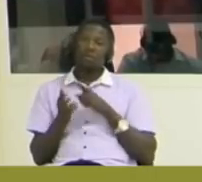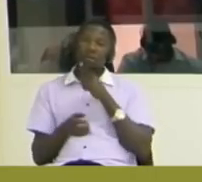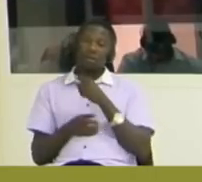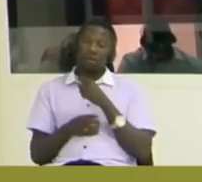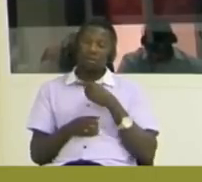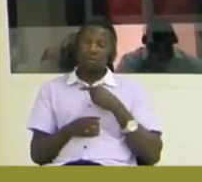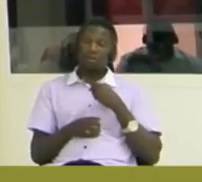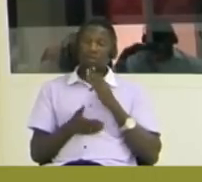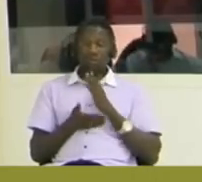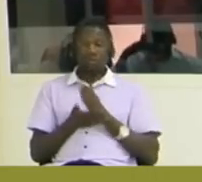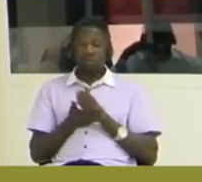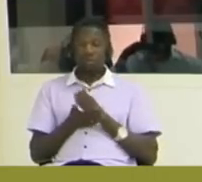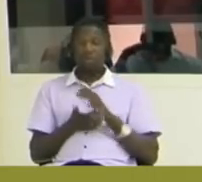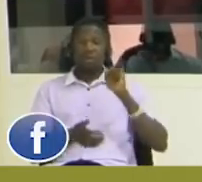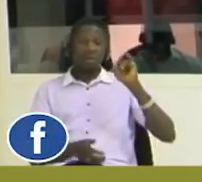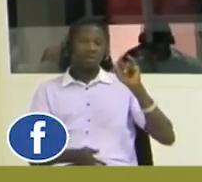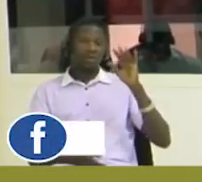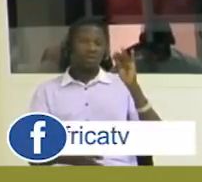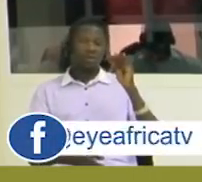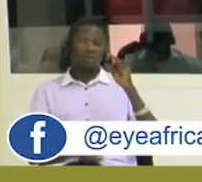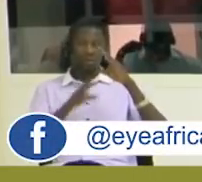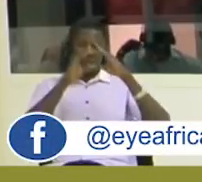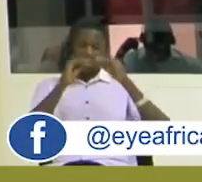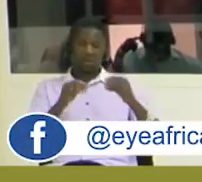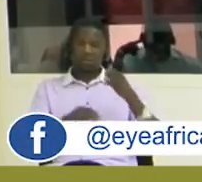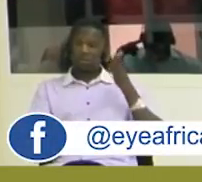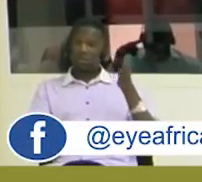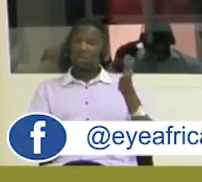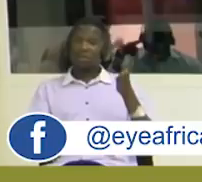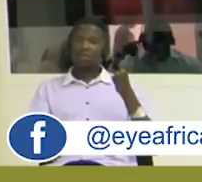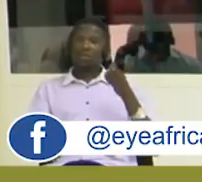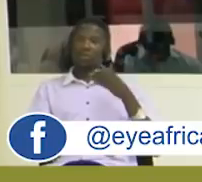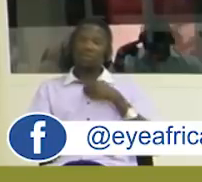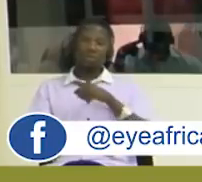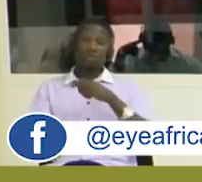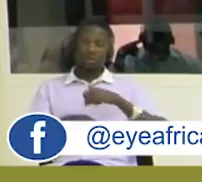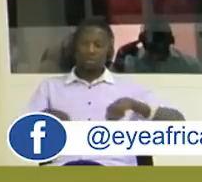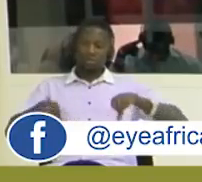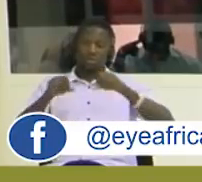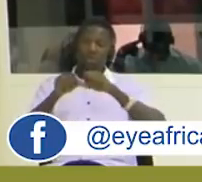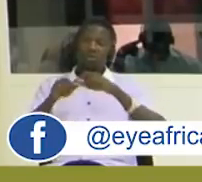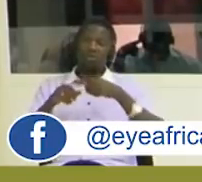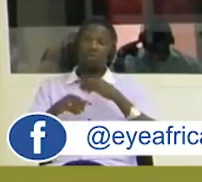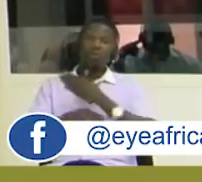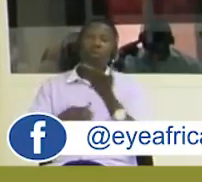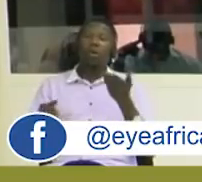that, in fact, Yankuba Ture's house was the site of the murder.